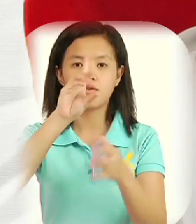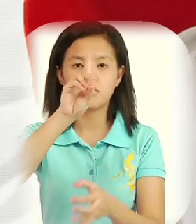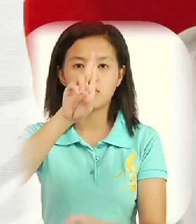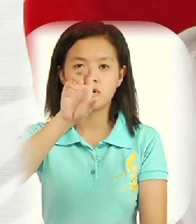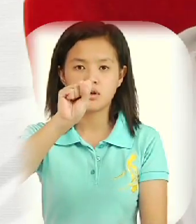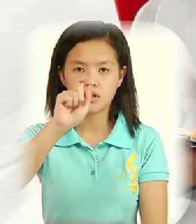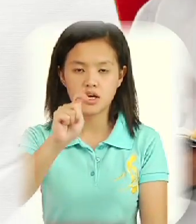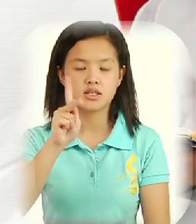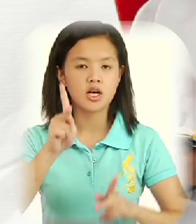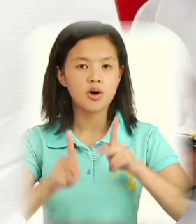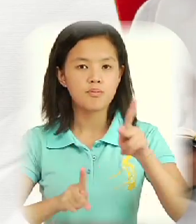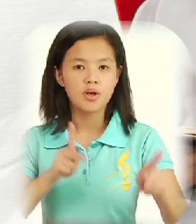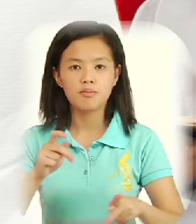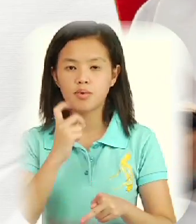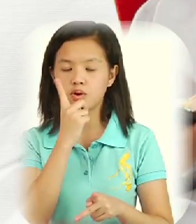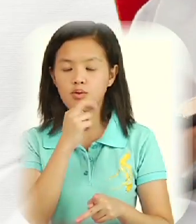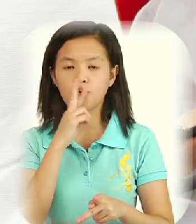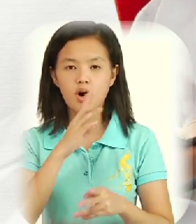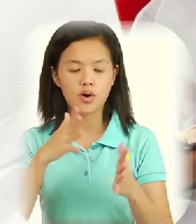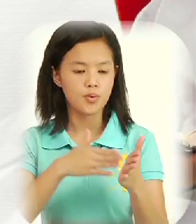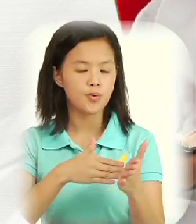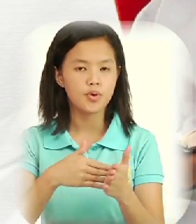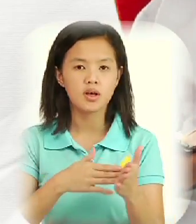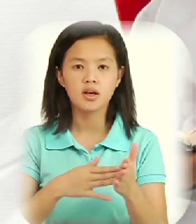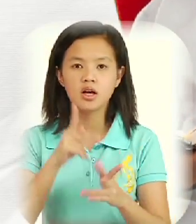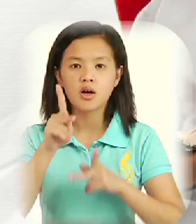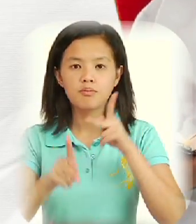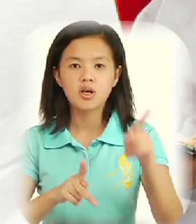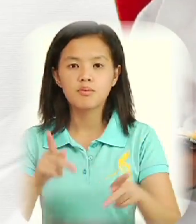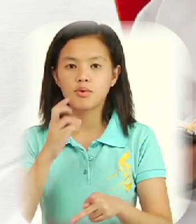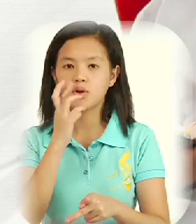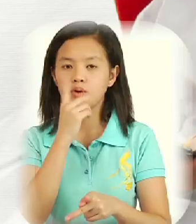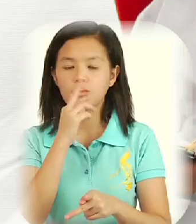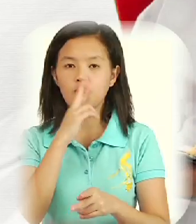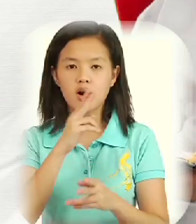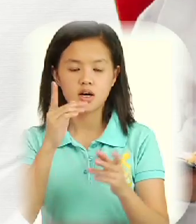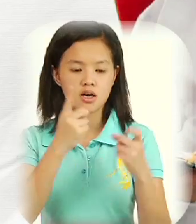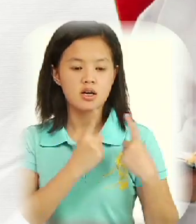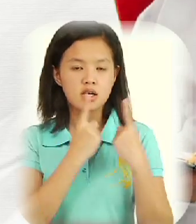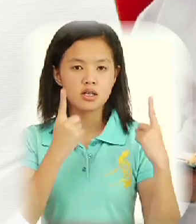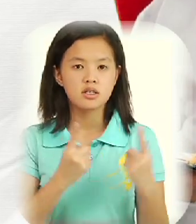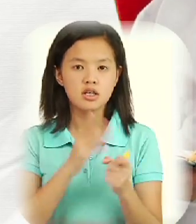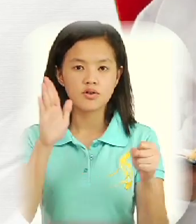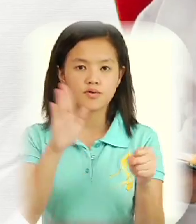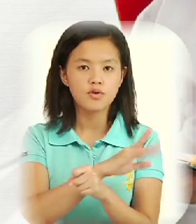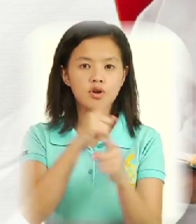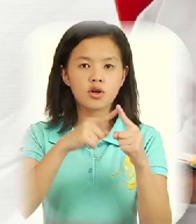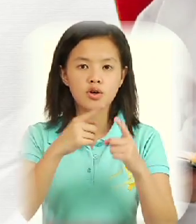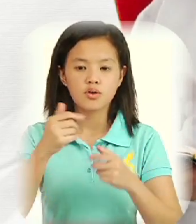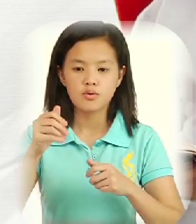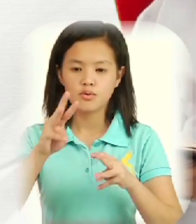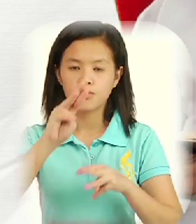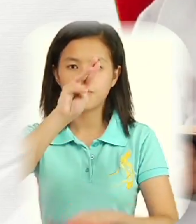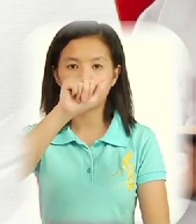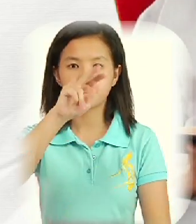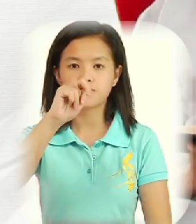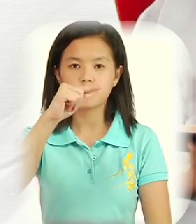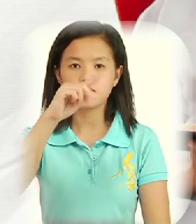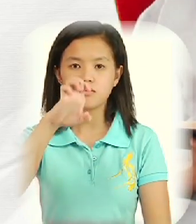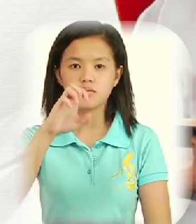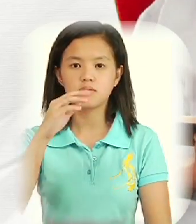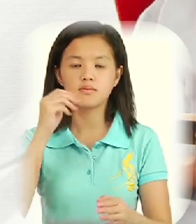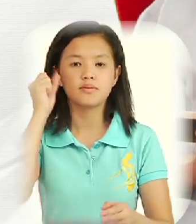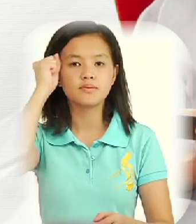dust, people who are weak, people who are sinful, to manage His